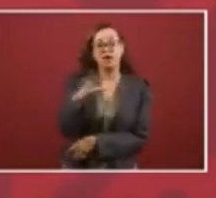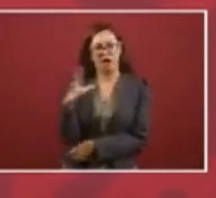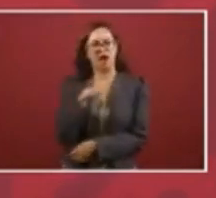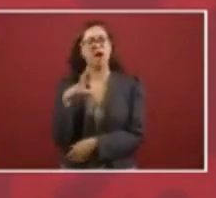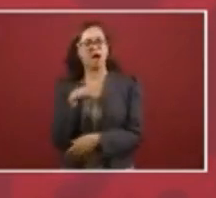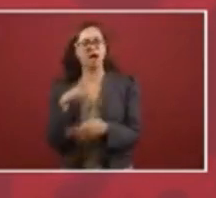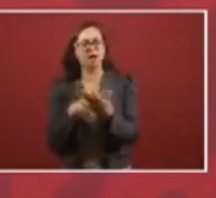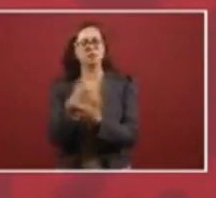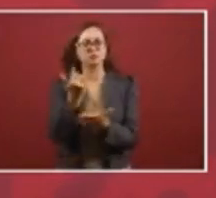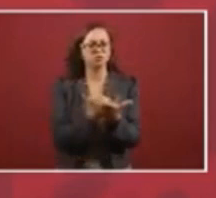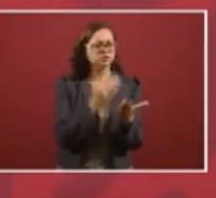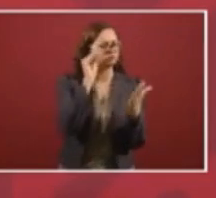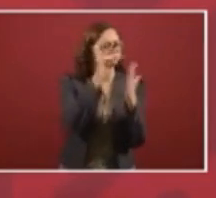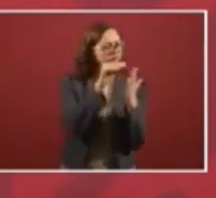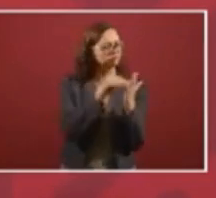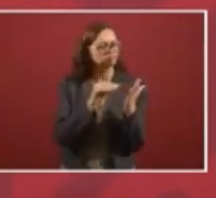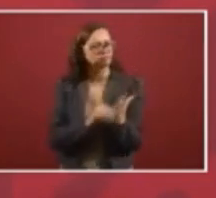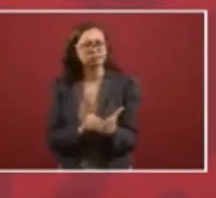country.